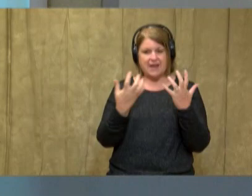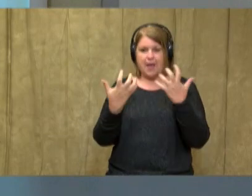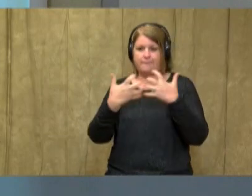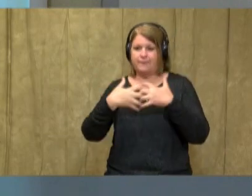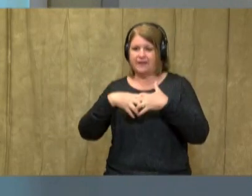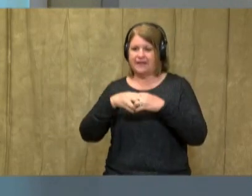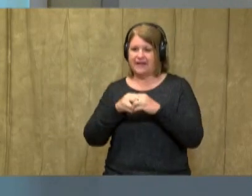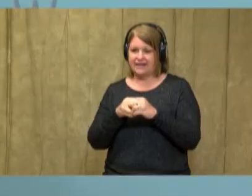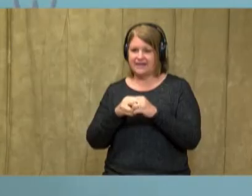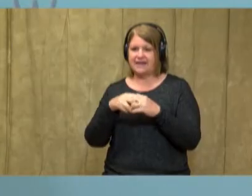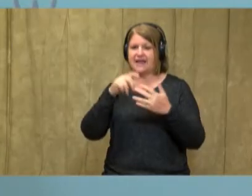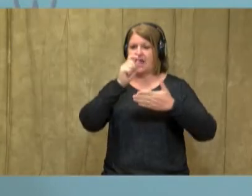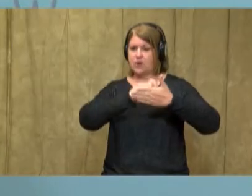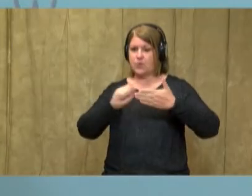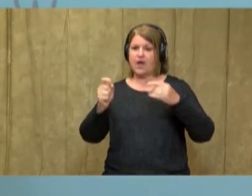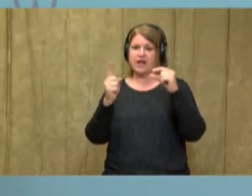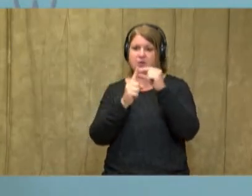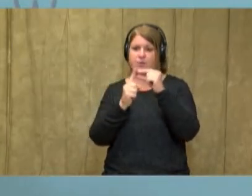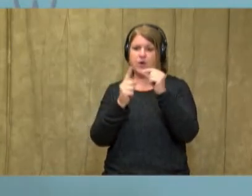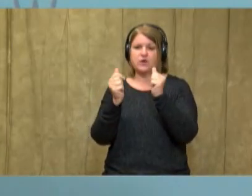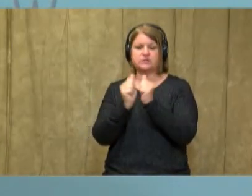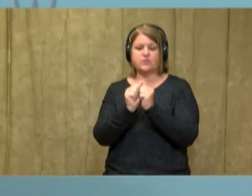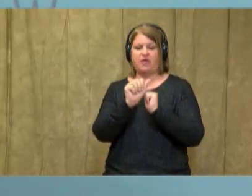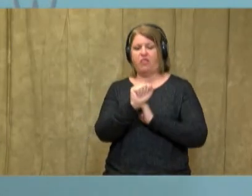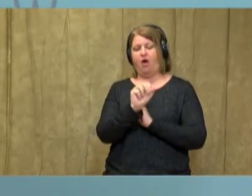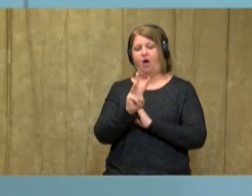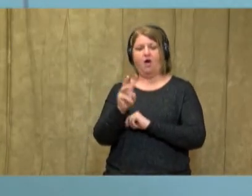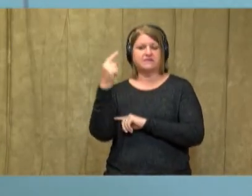blending, and writing words with ah.